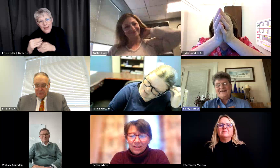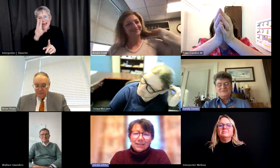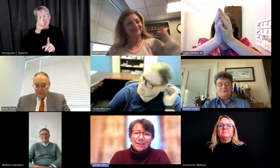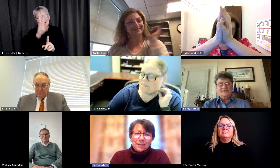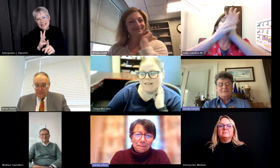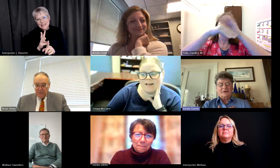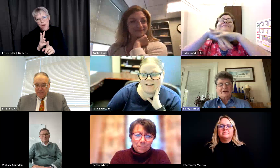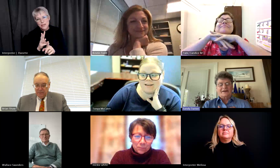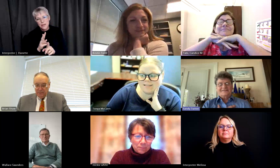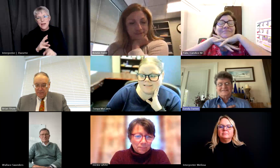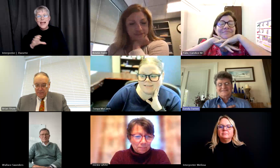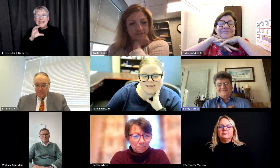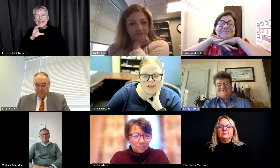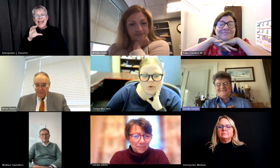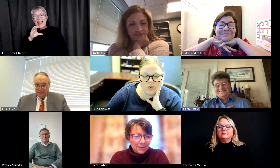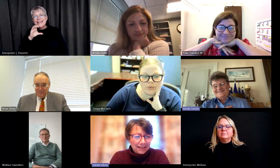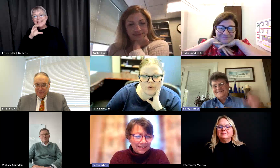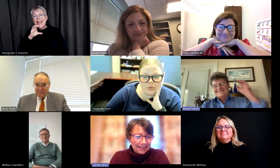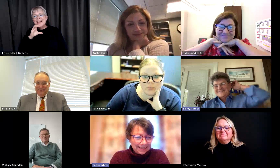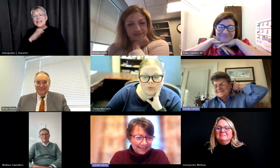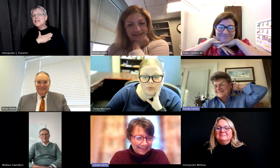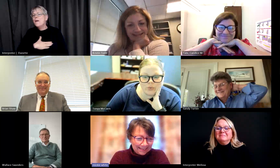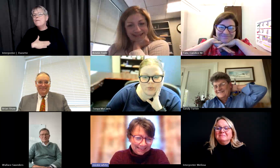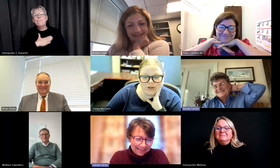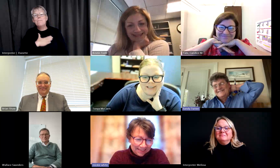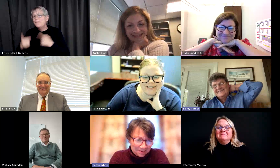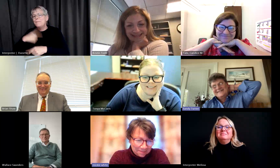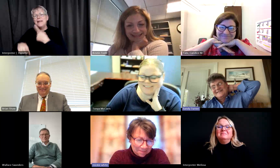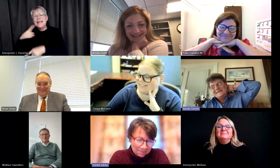And Candace, please come back.